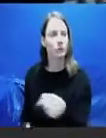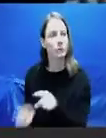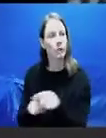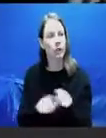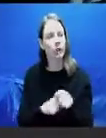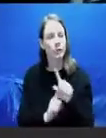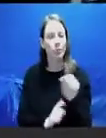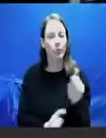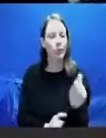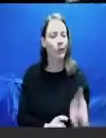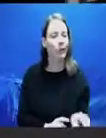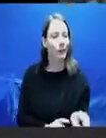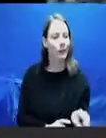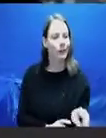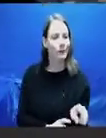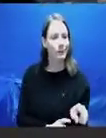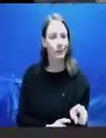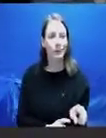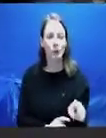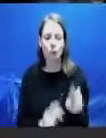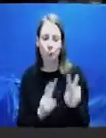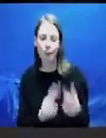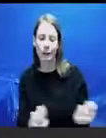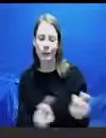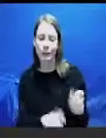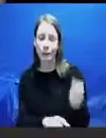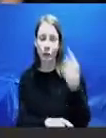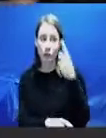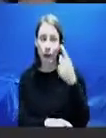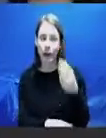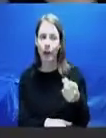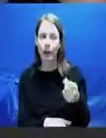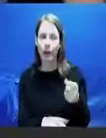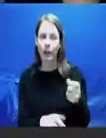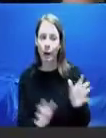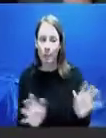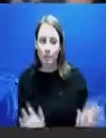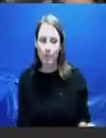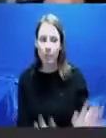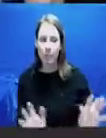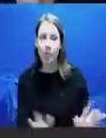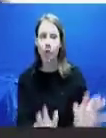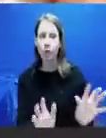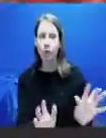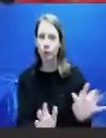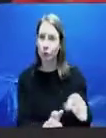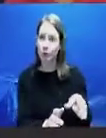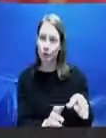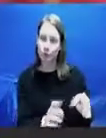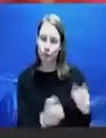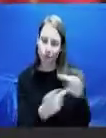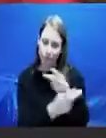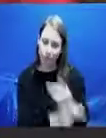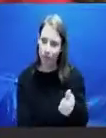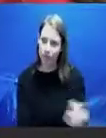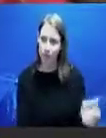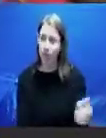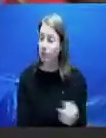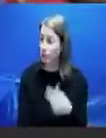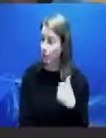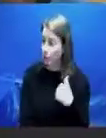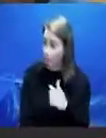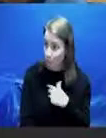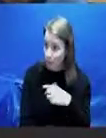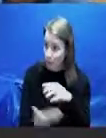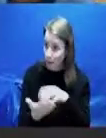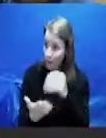to gauge understanding, drive conversation, and push her kids to find the answers on their own. What did we learn in the last